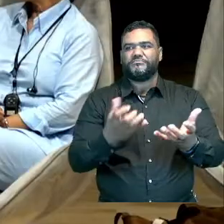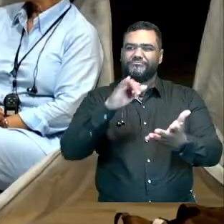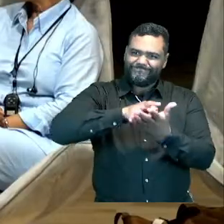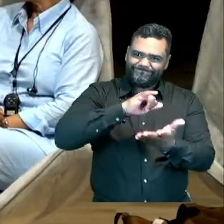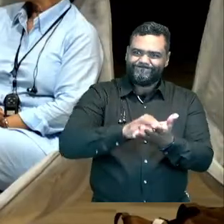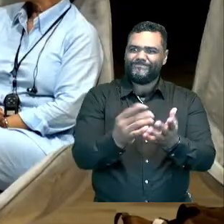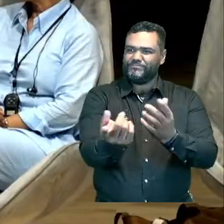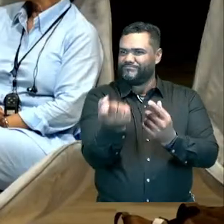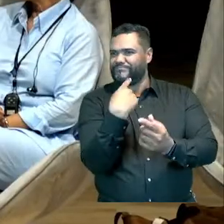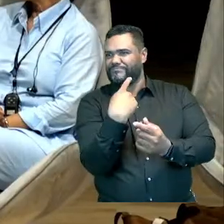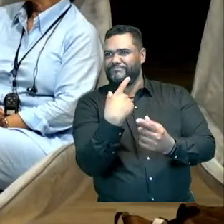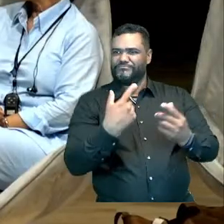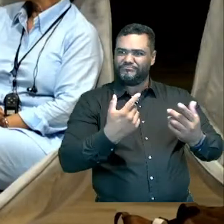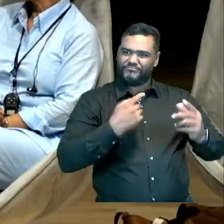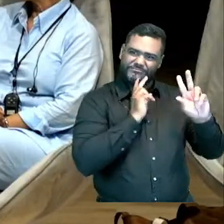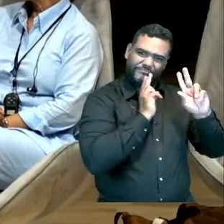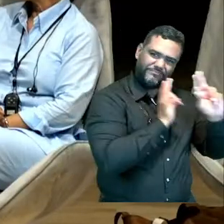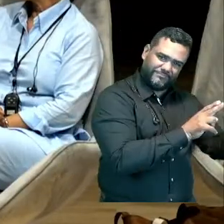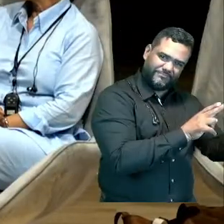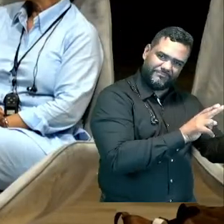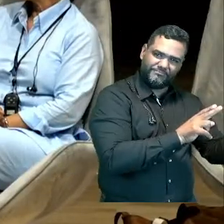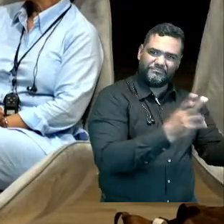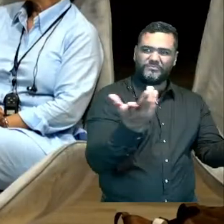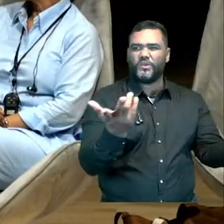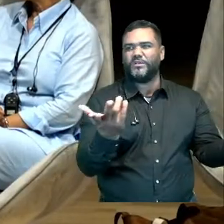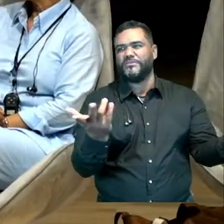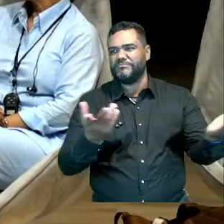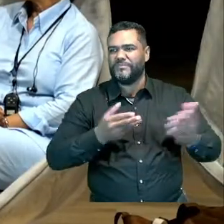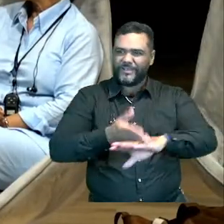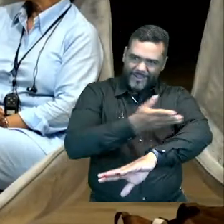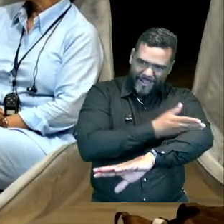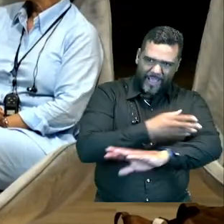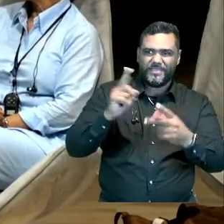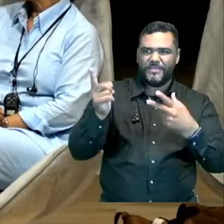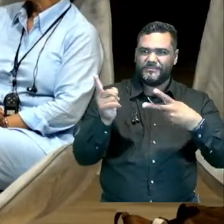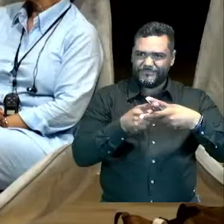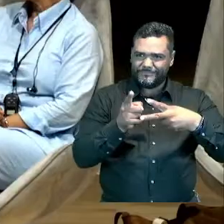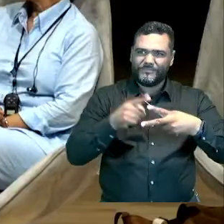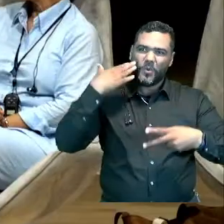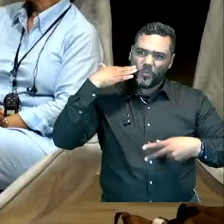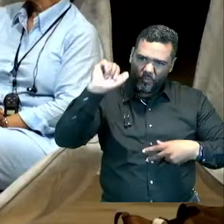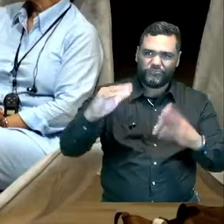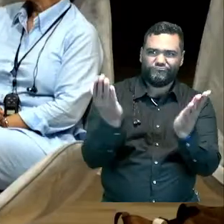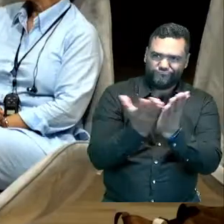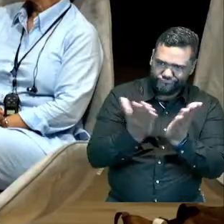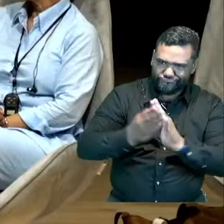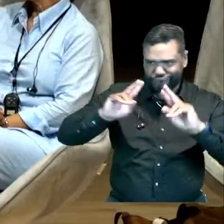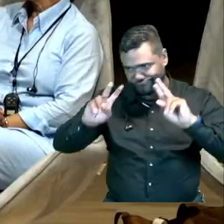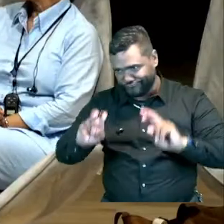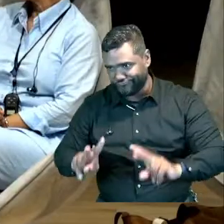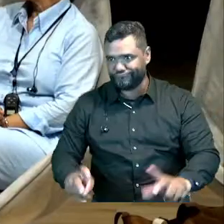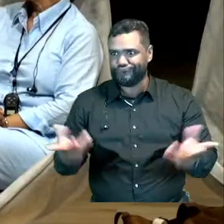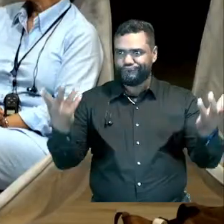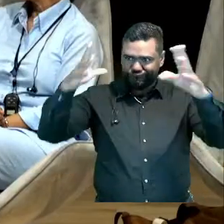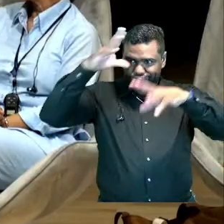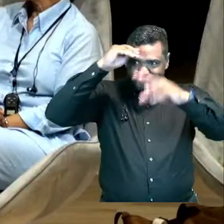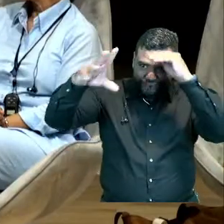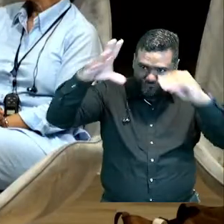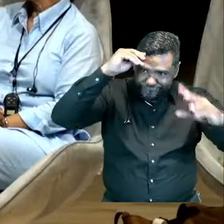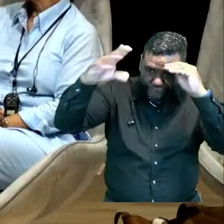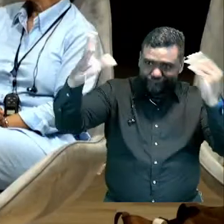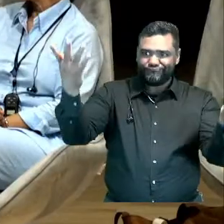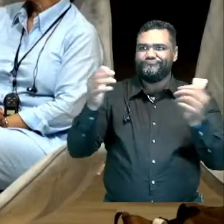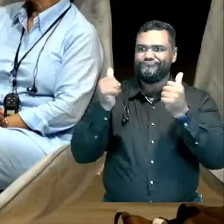organization, preparation, networking, and assuming roles, not